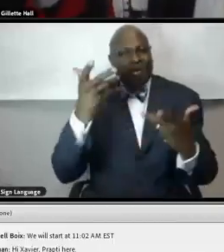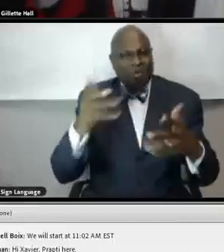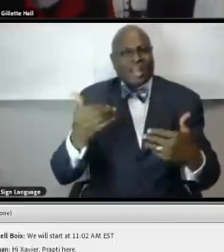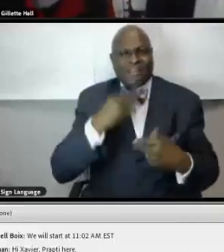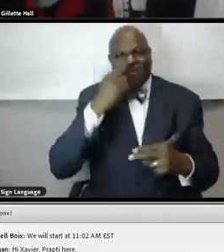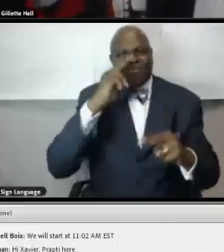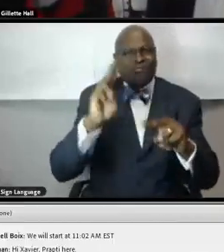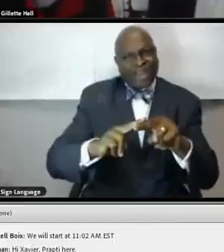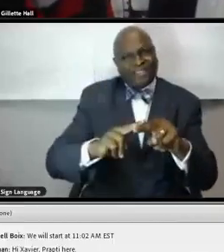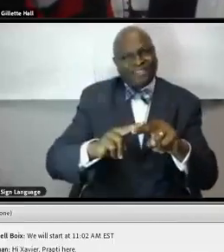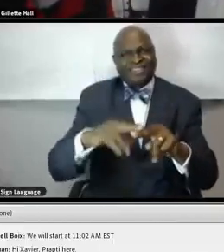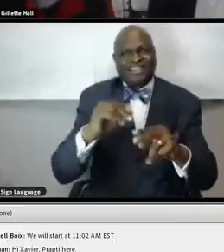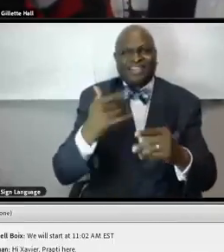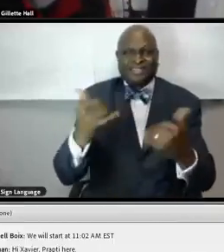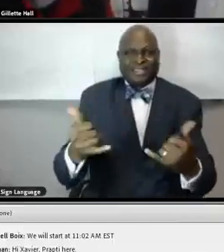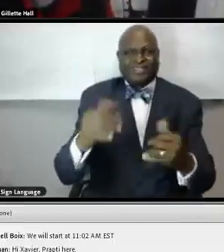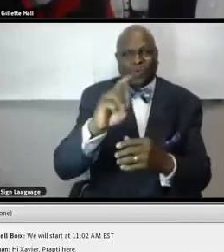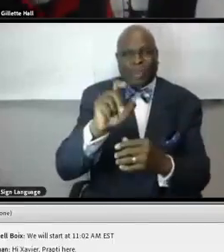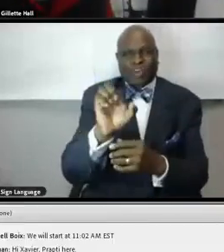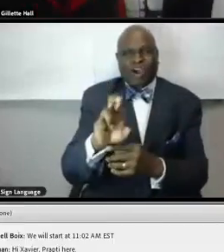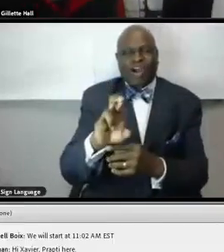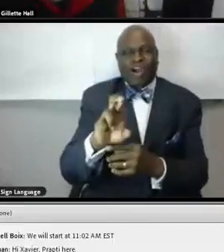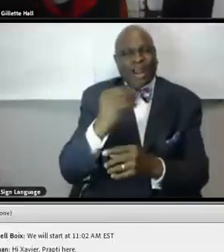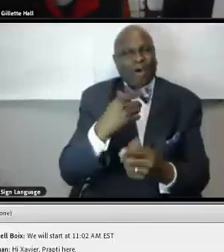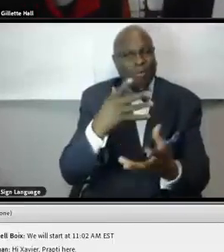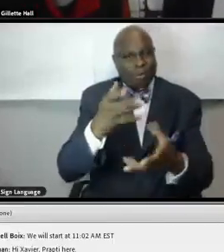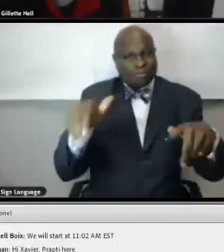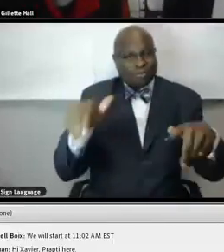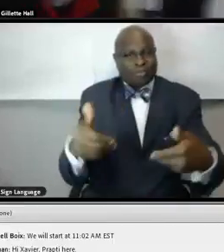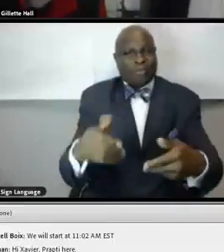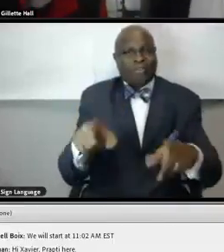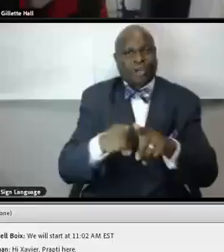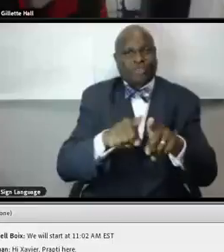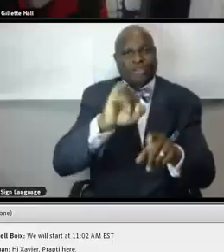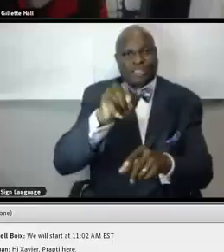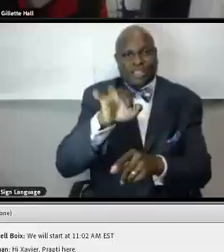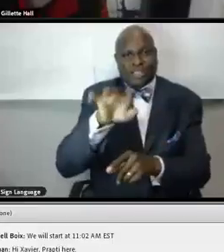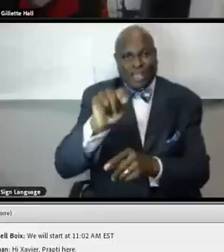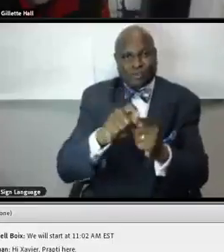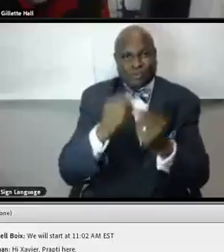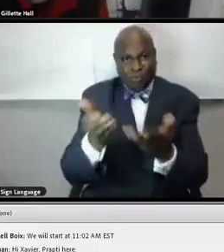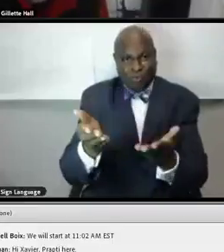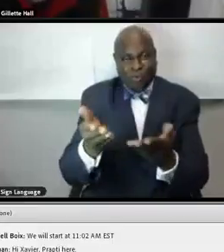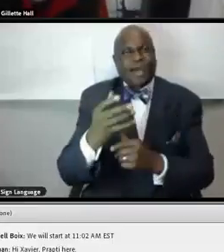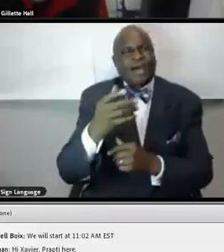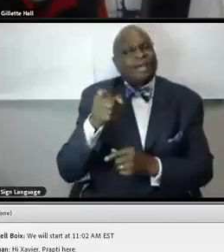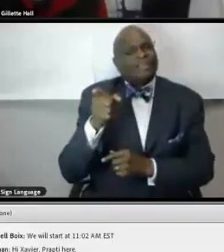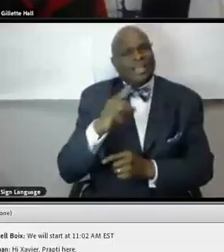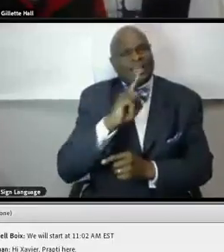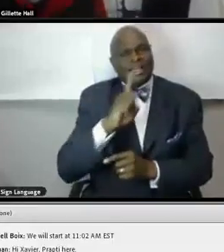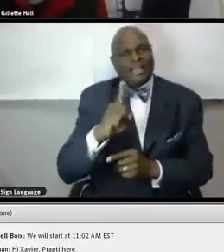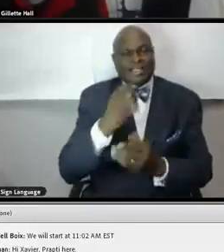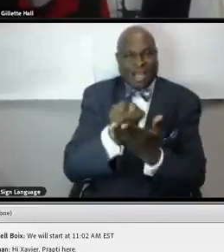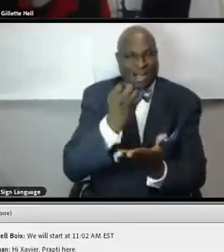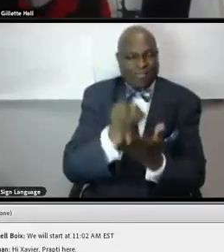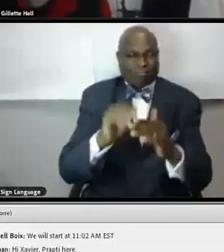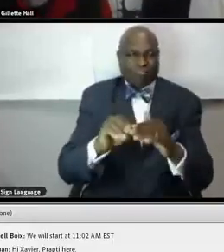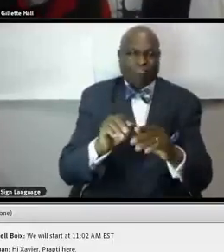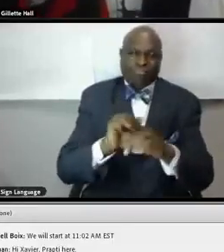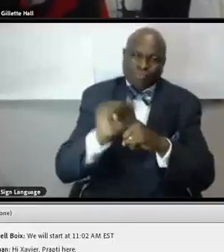having fun at this webinar, and I just wanted to introduce Gillette to you. She is an economist by